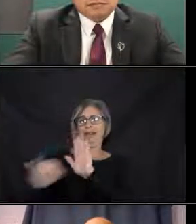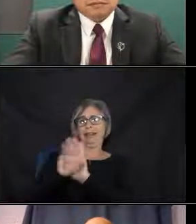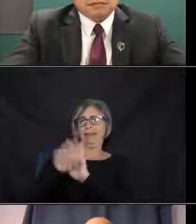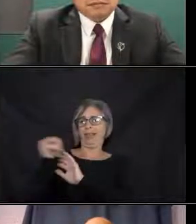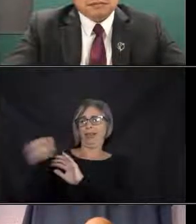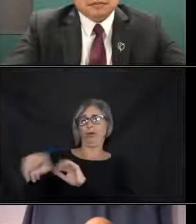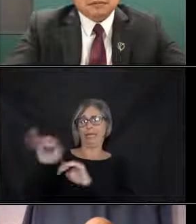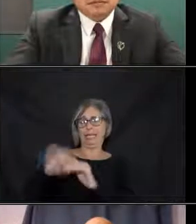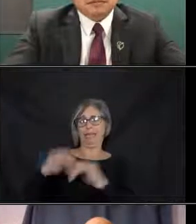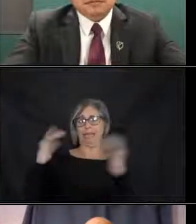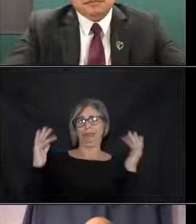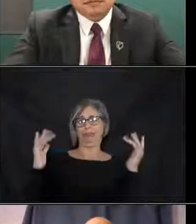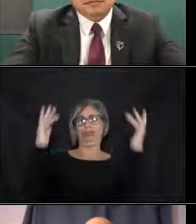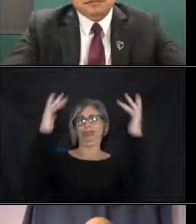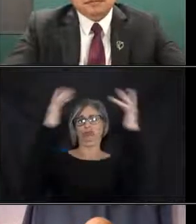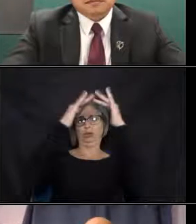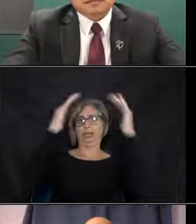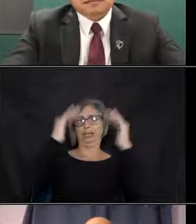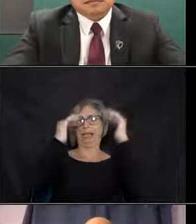tree canopy assessment